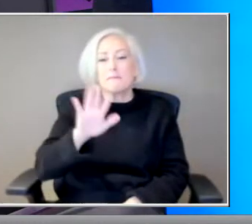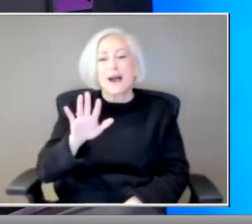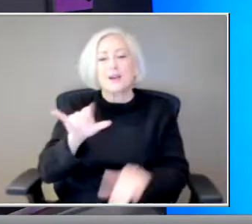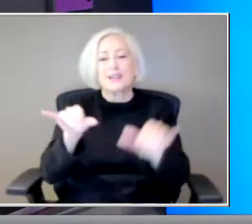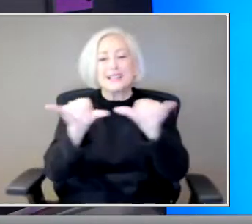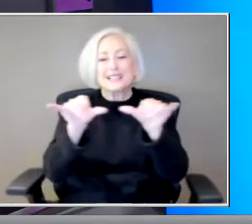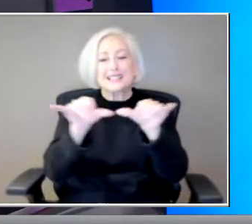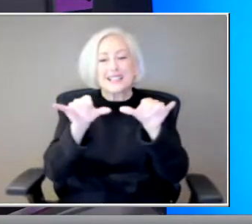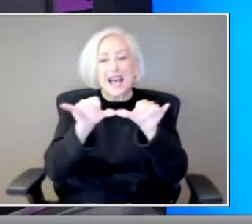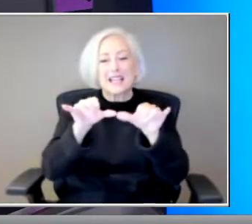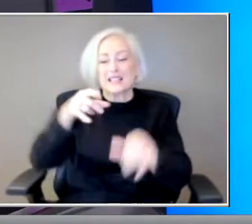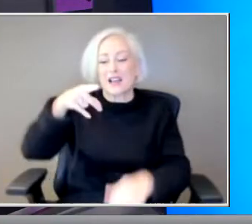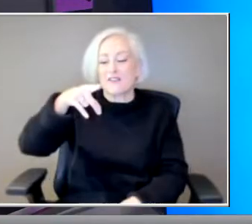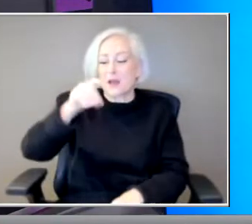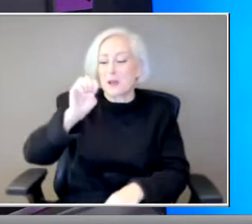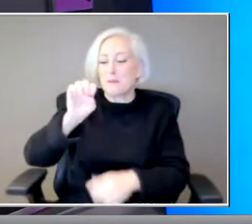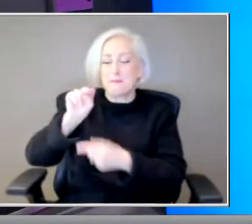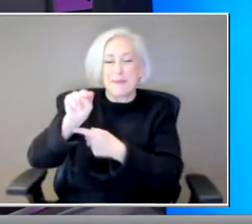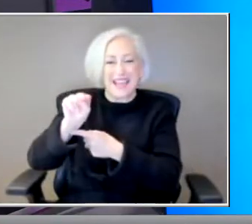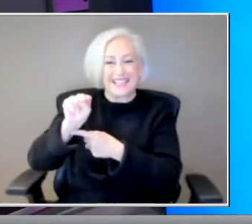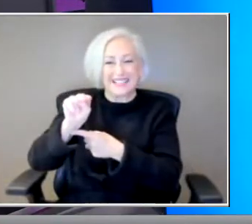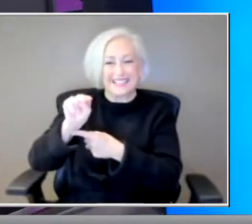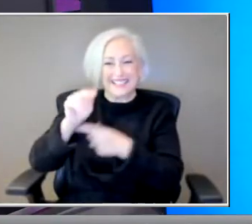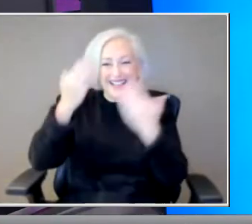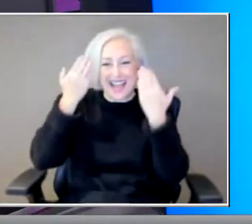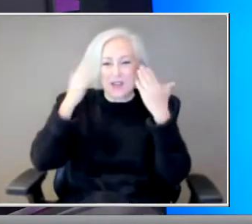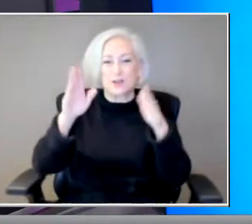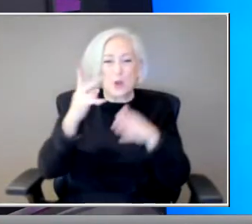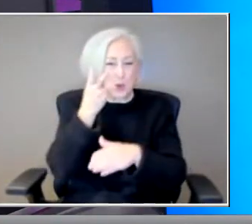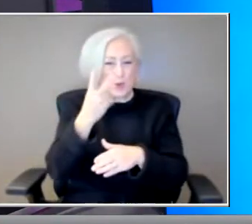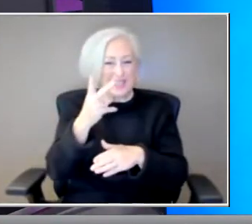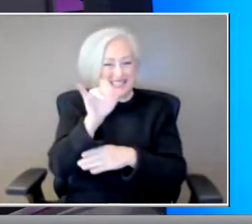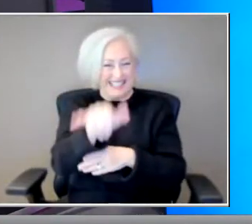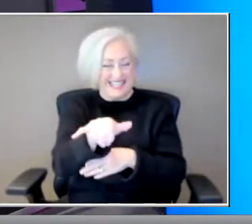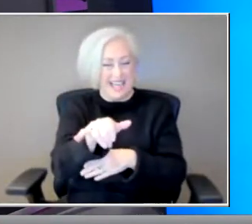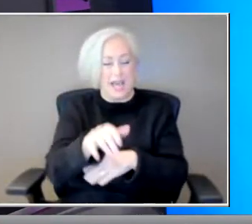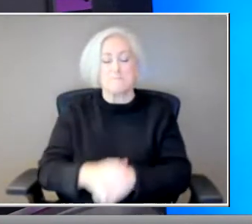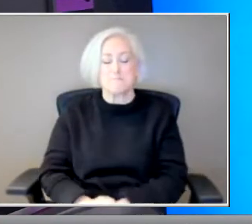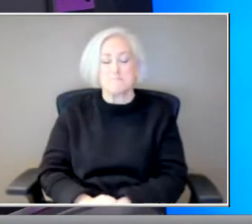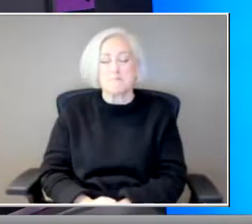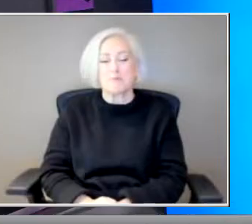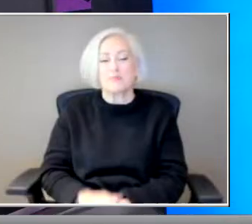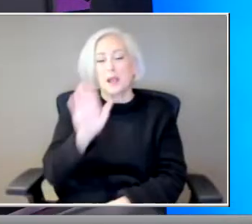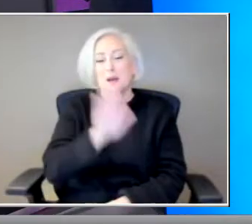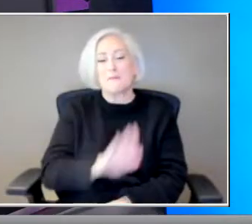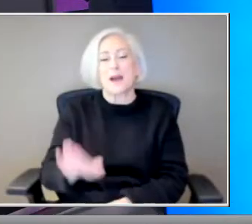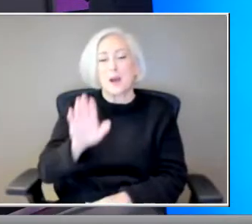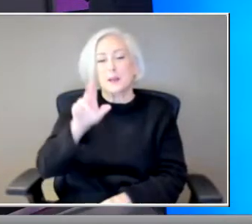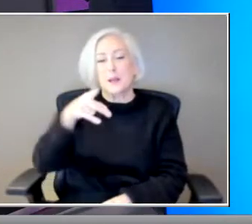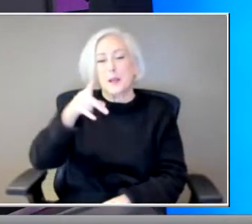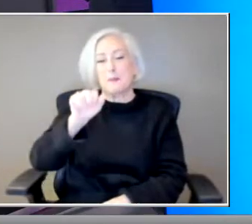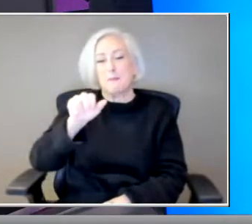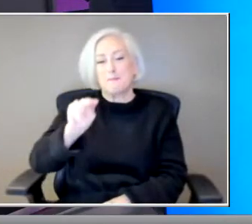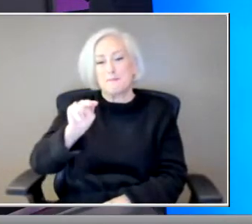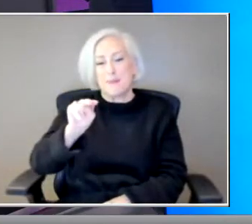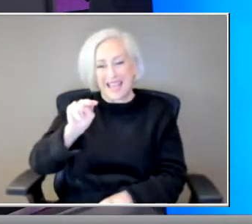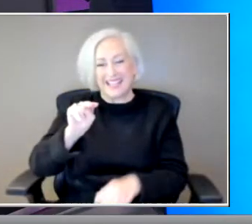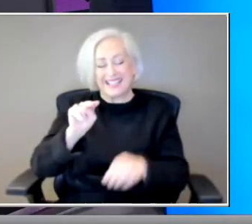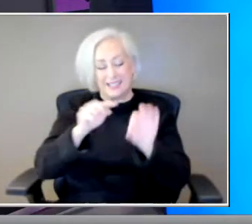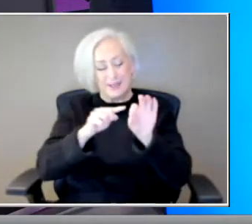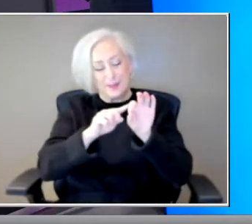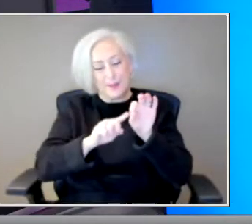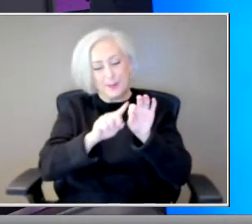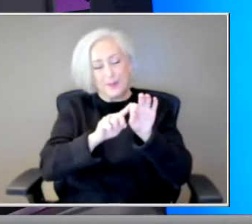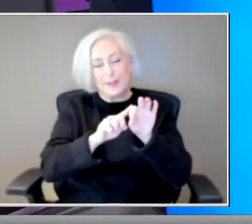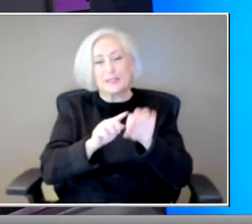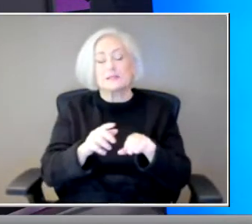come out. Roughly, yeah. I don't know how well you can see that at home. Yeah. And Richard, what's it like to see this thing and know something